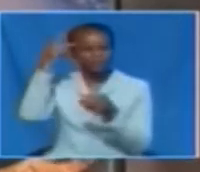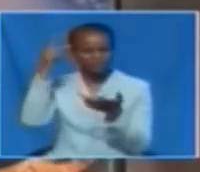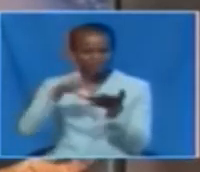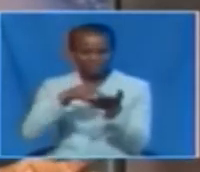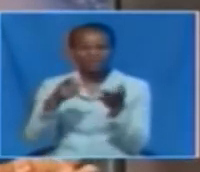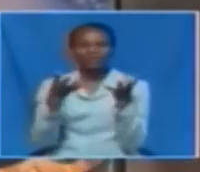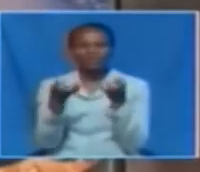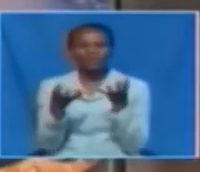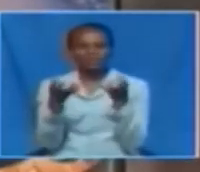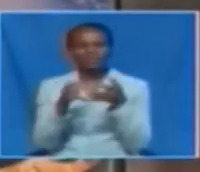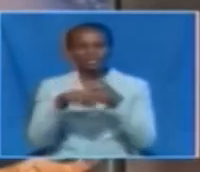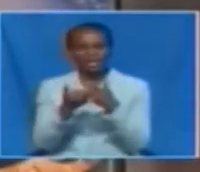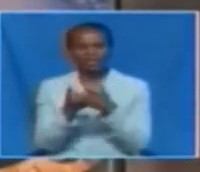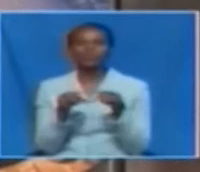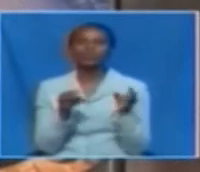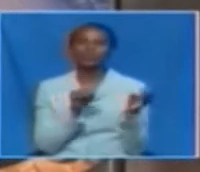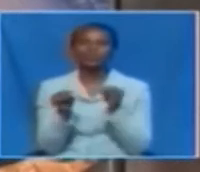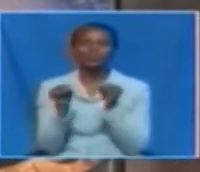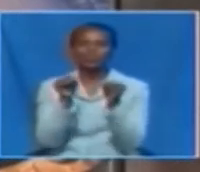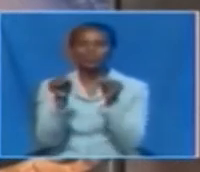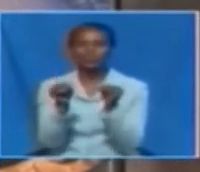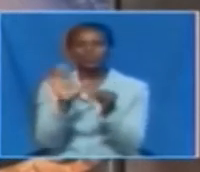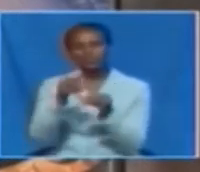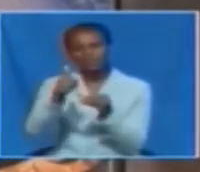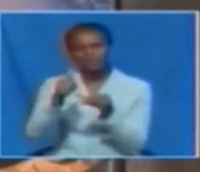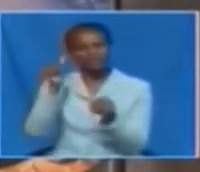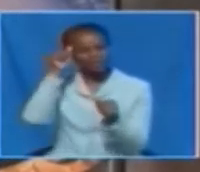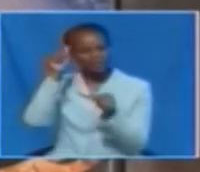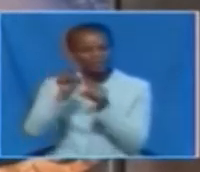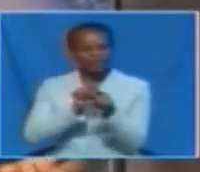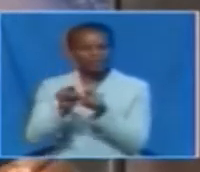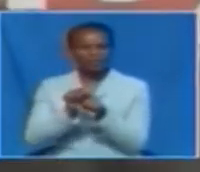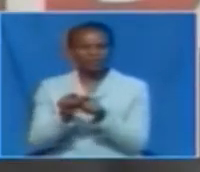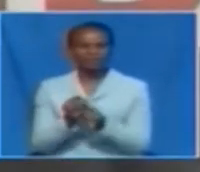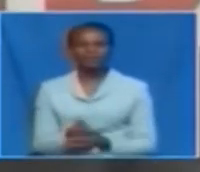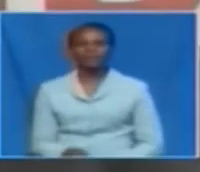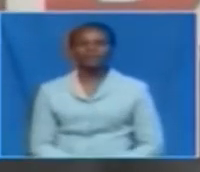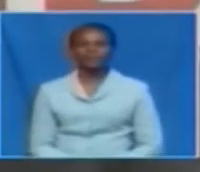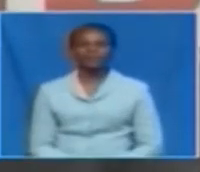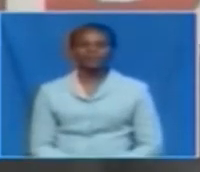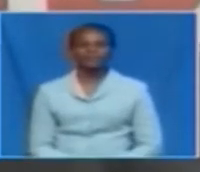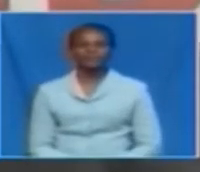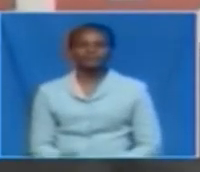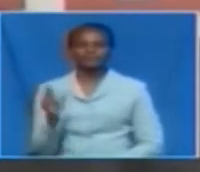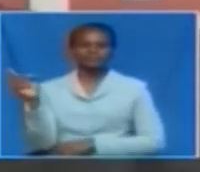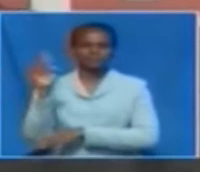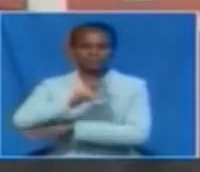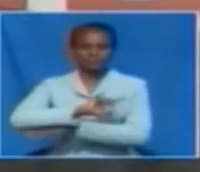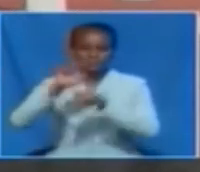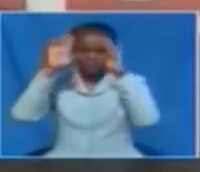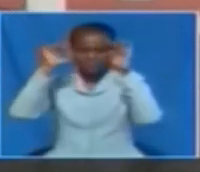go is alliances. You agree with that? Yeah, I think the day that President